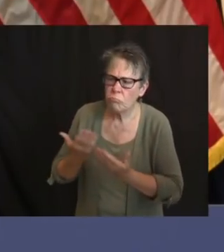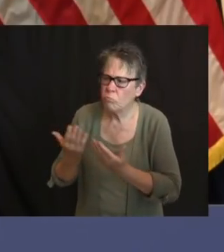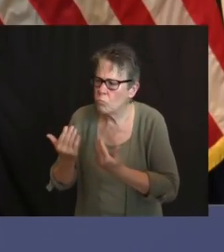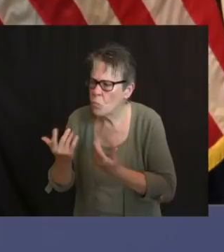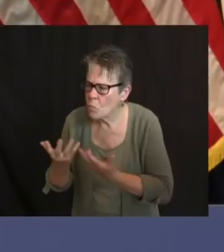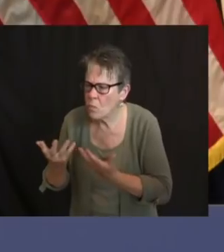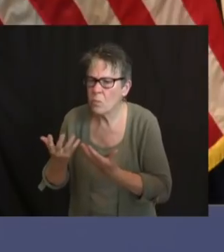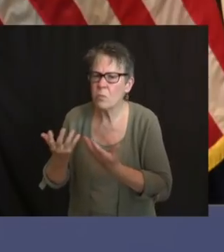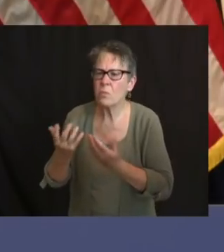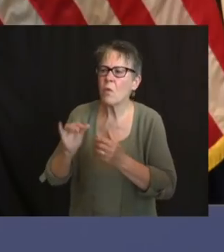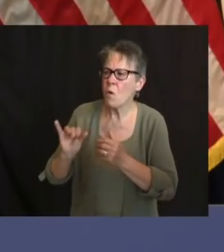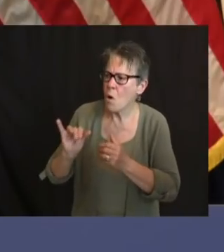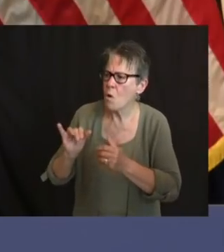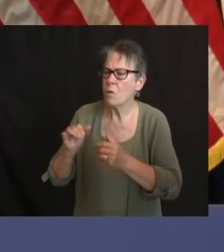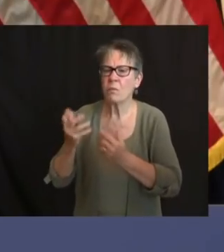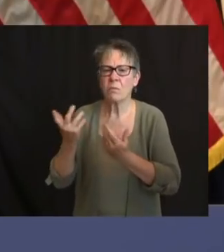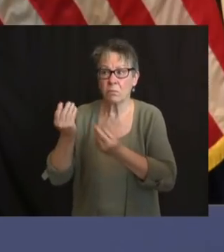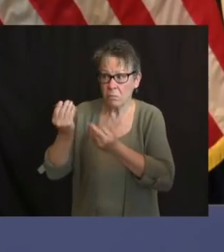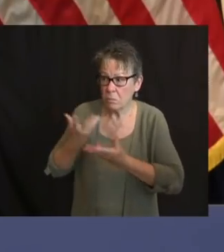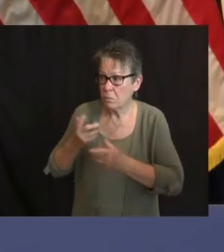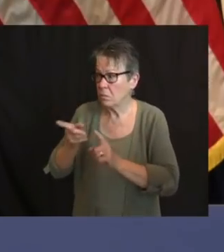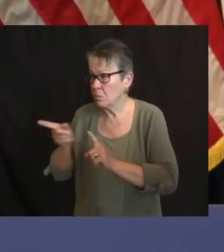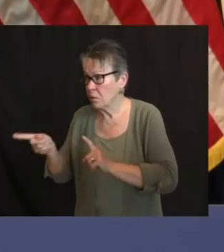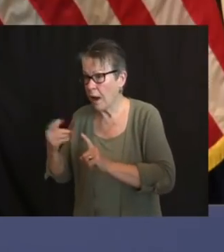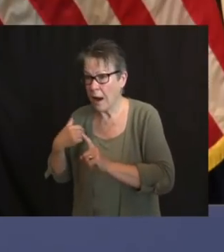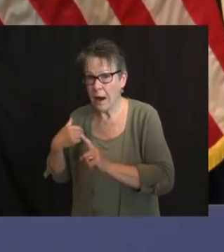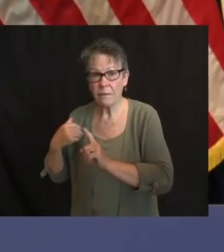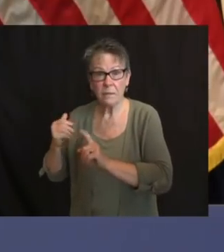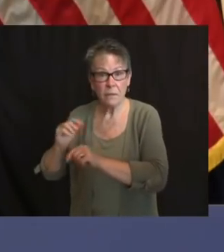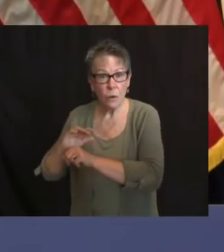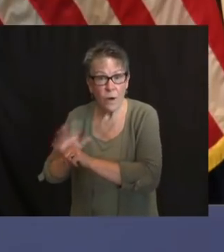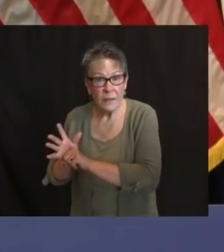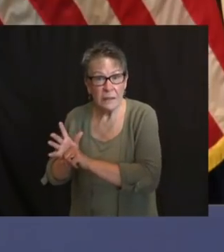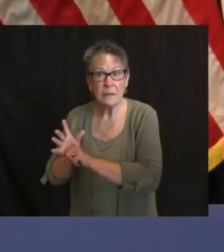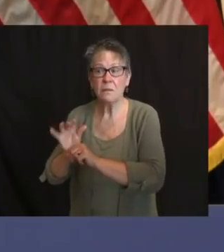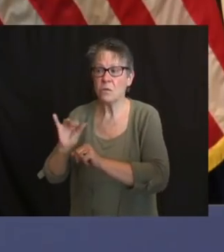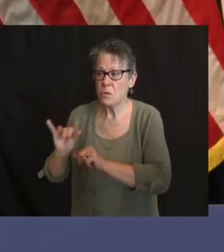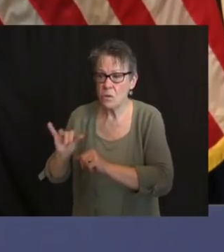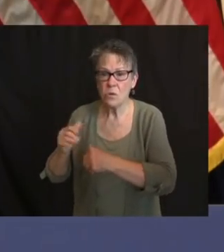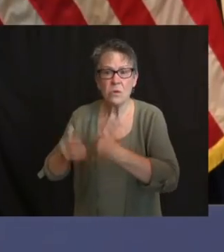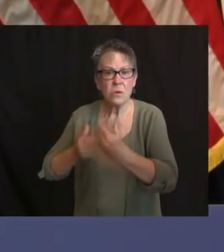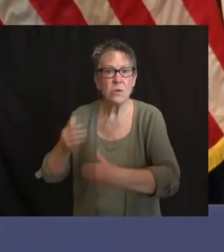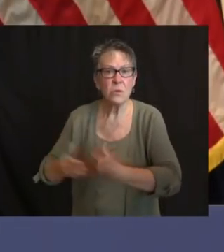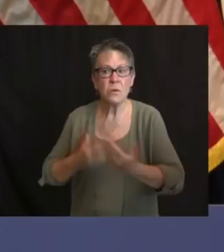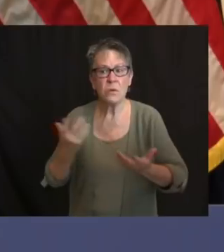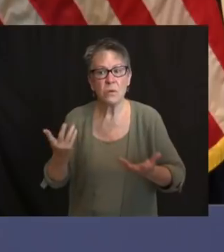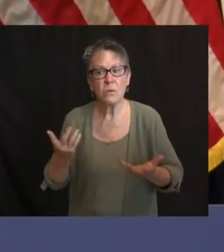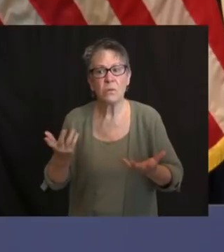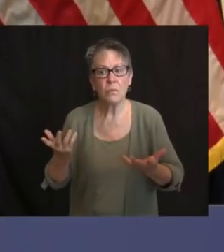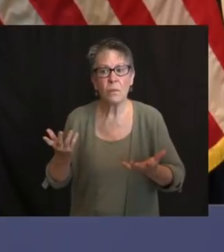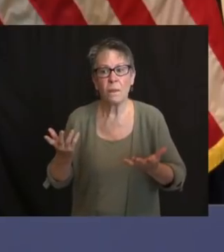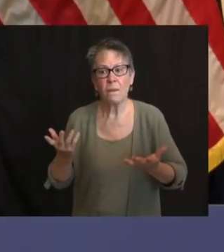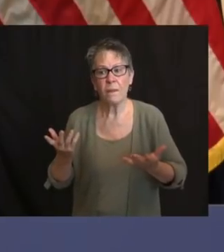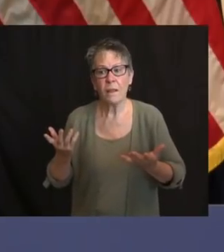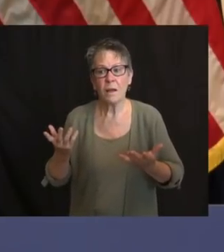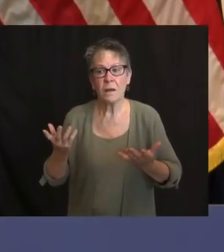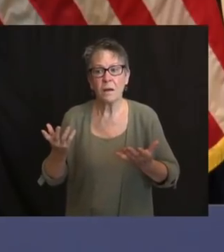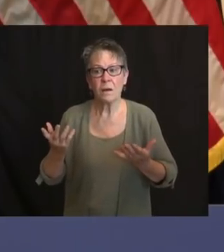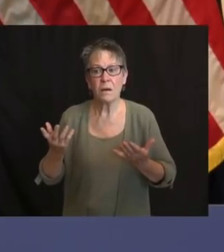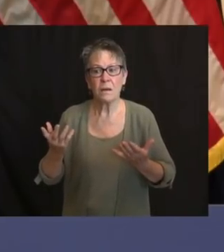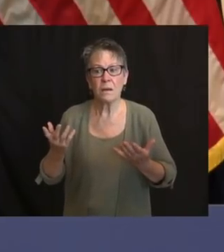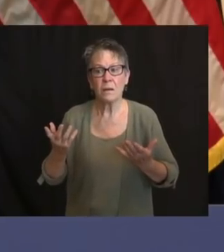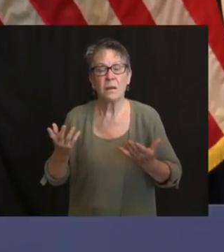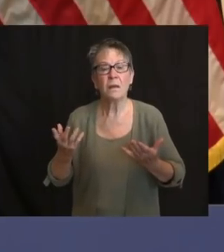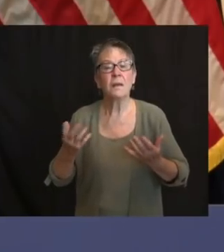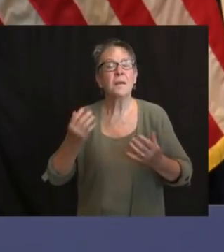feet intense relationship that went well past 10 minutes with someone who's tested positive. Someone's